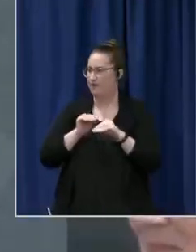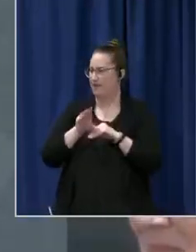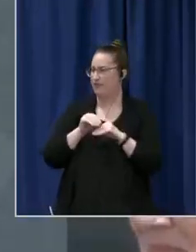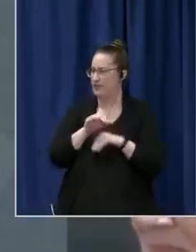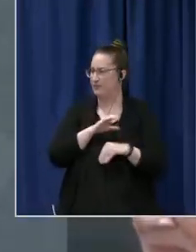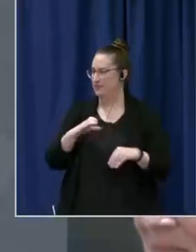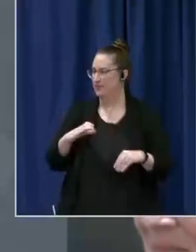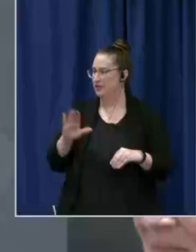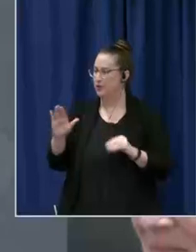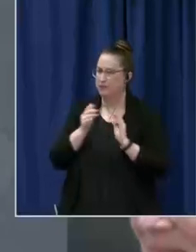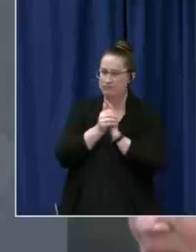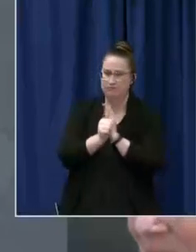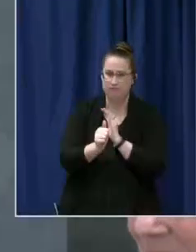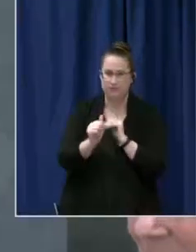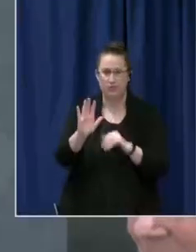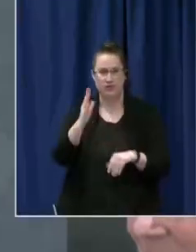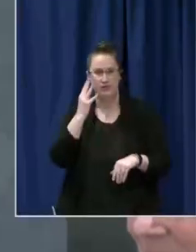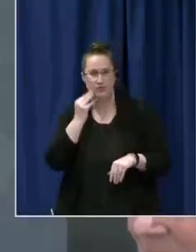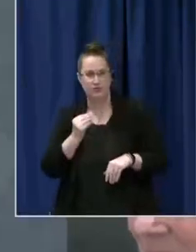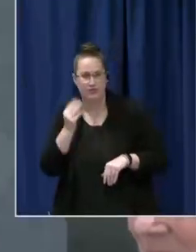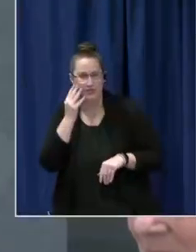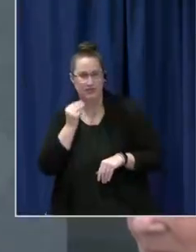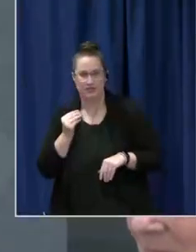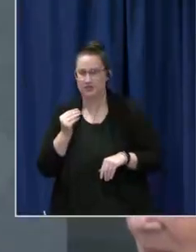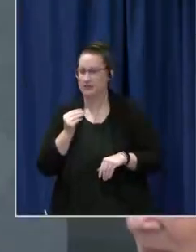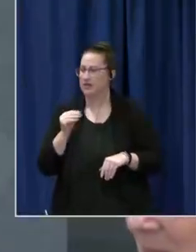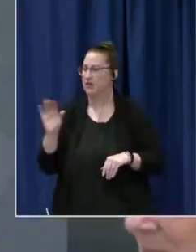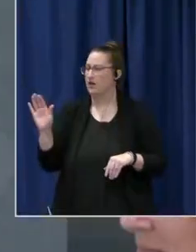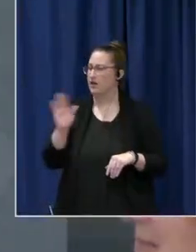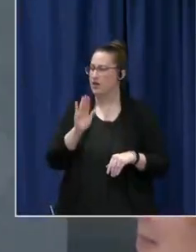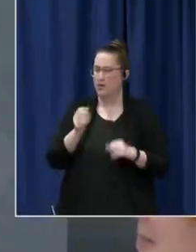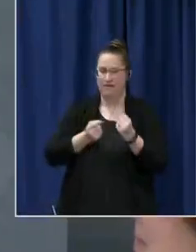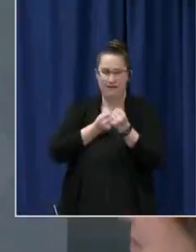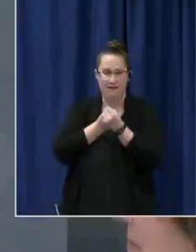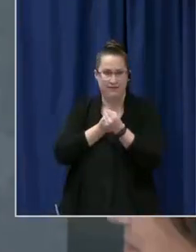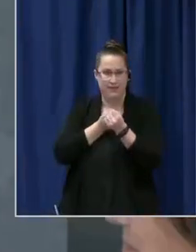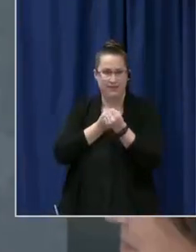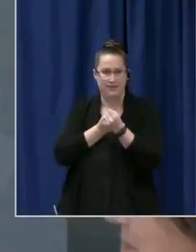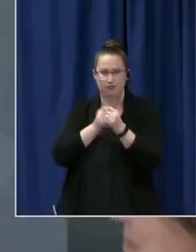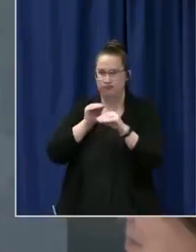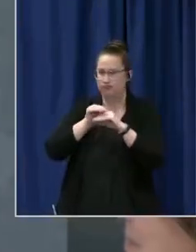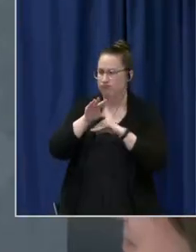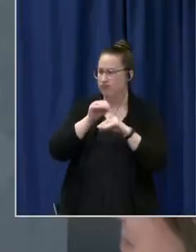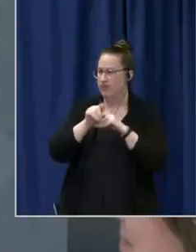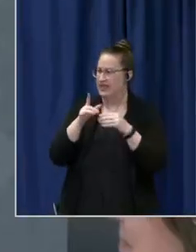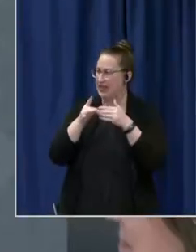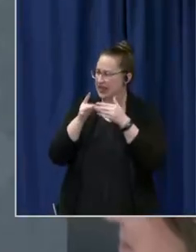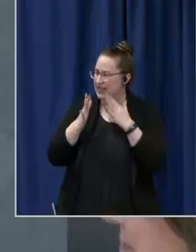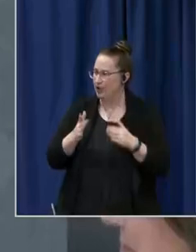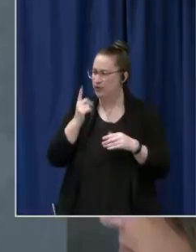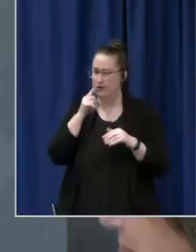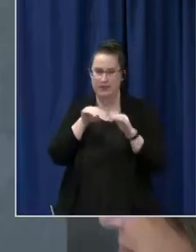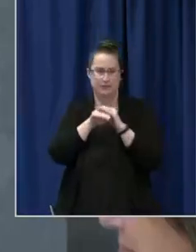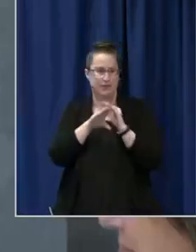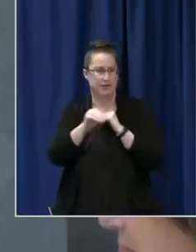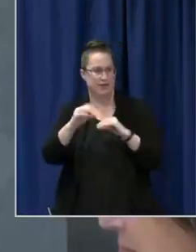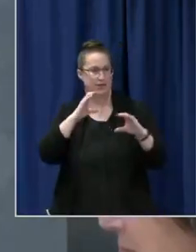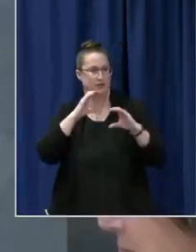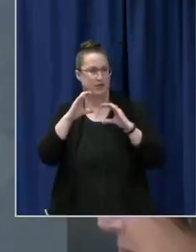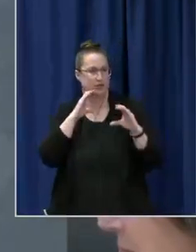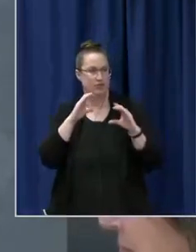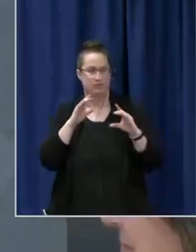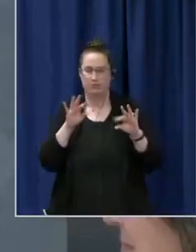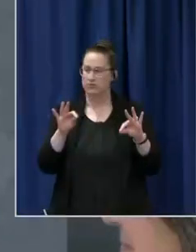Your expertise, your experiences, and your advocacy as leaders for accessibility and communication